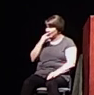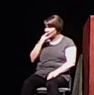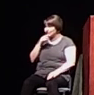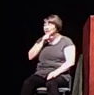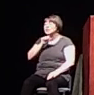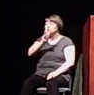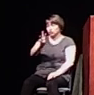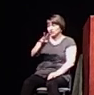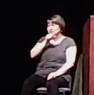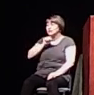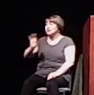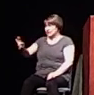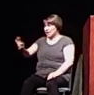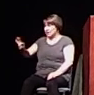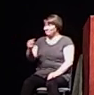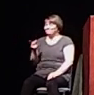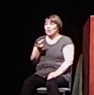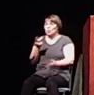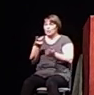and we're going through the Harry Potter.